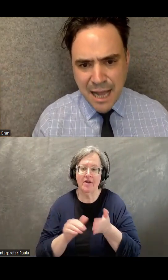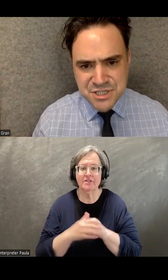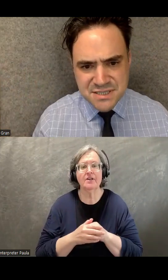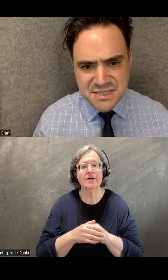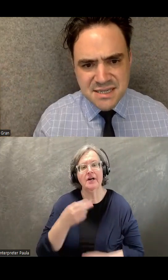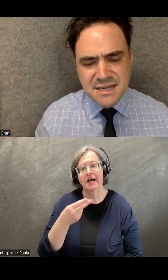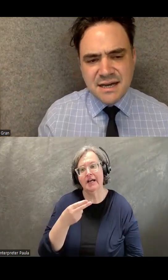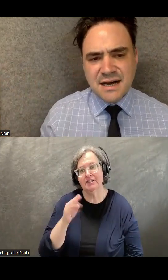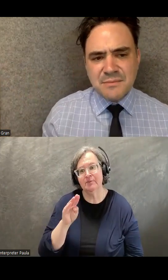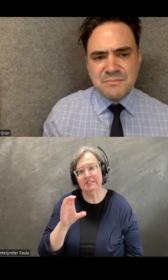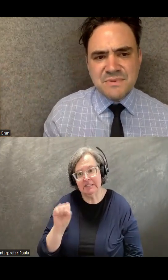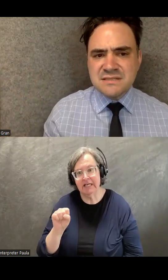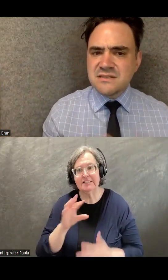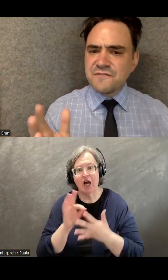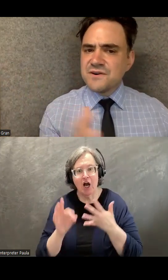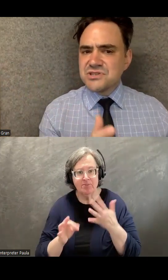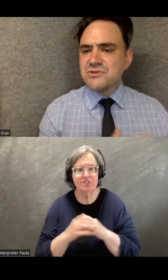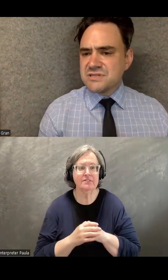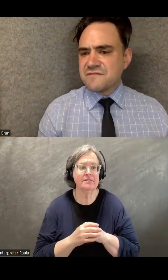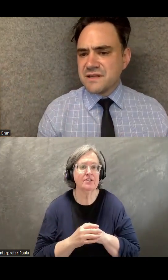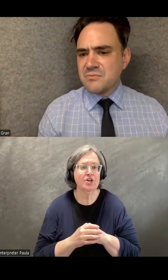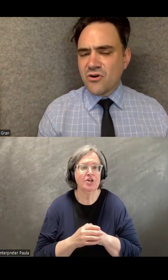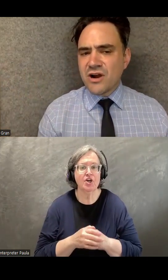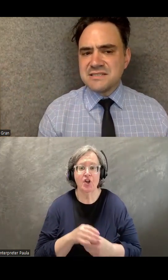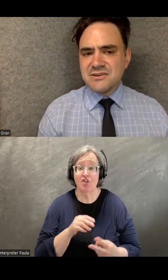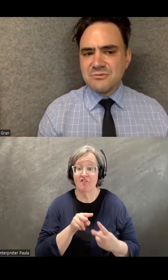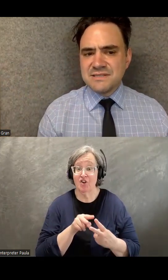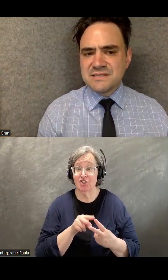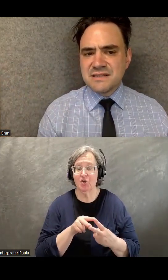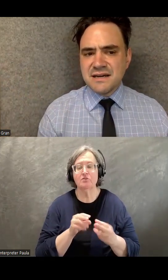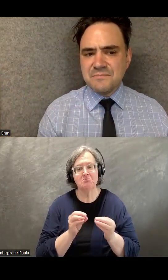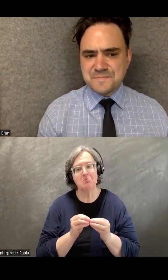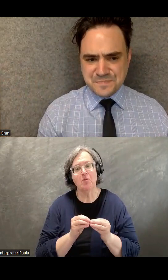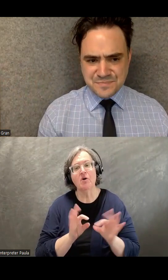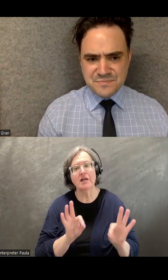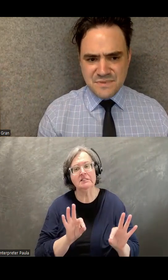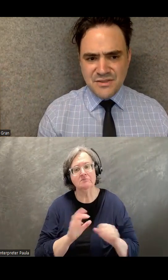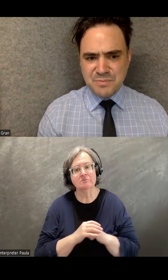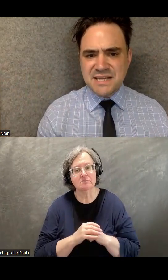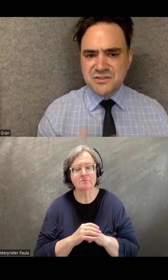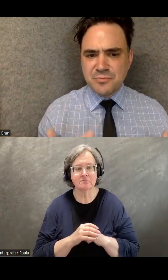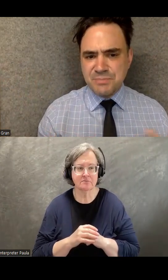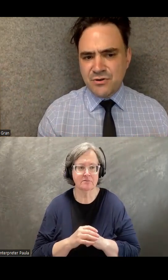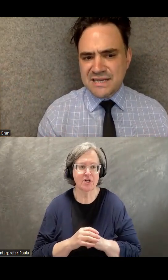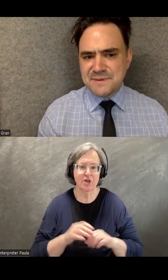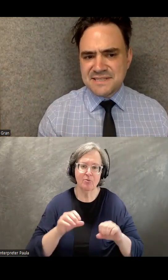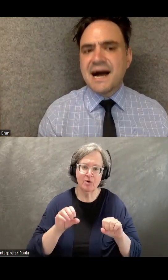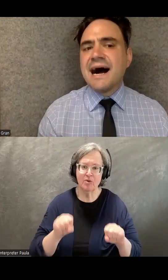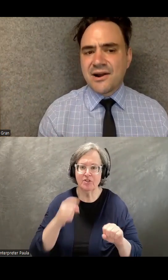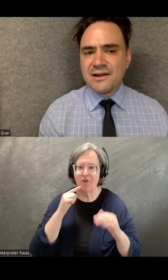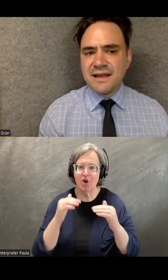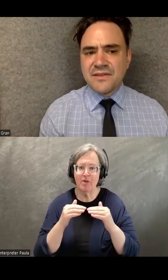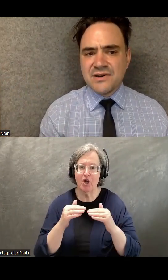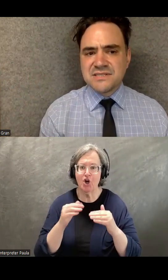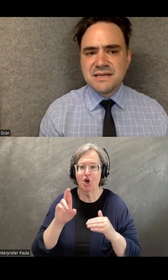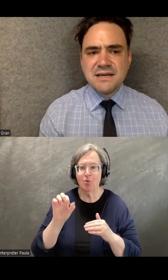HCBS options. The first two are definitely the more ideal ones. The potential for peer respite is